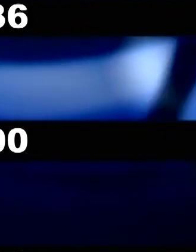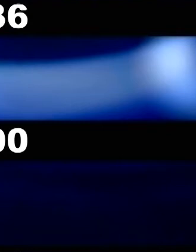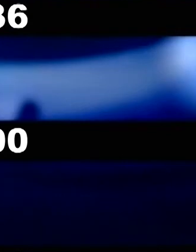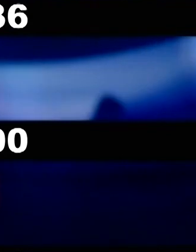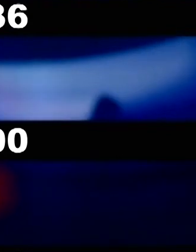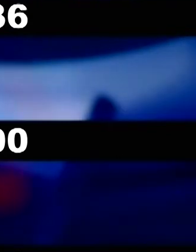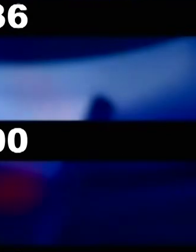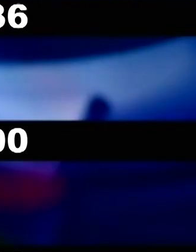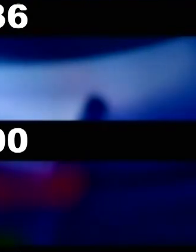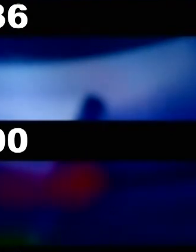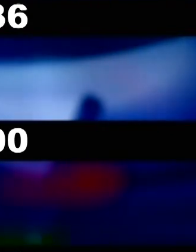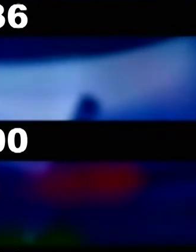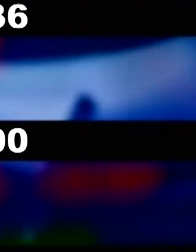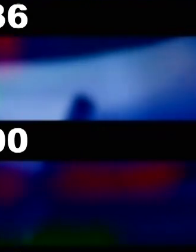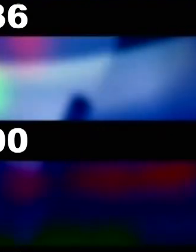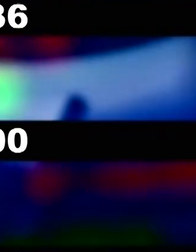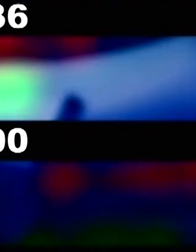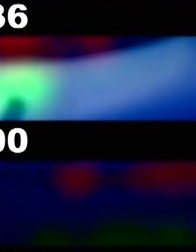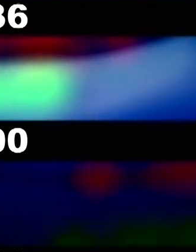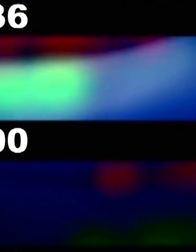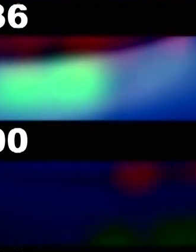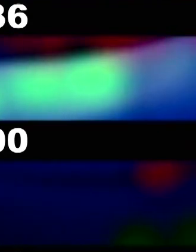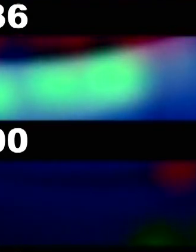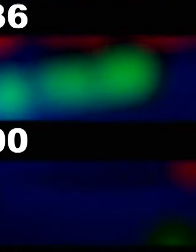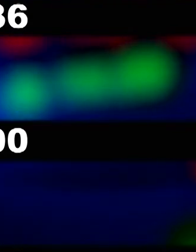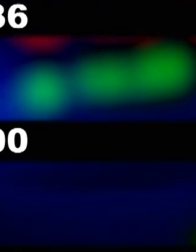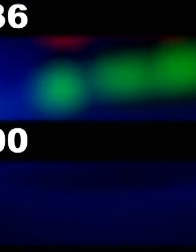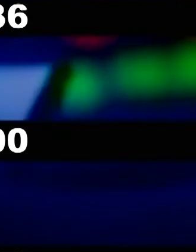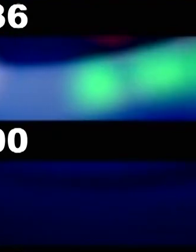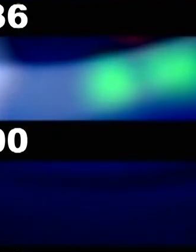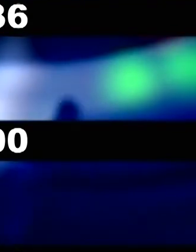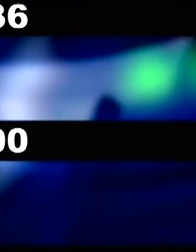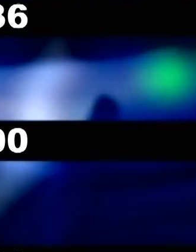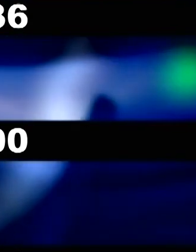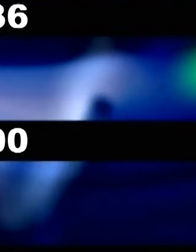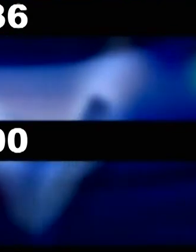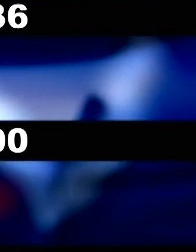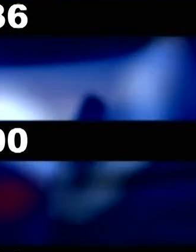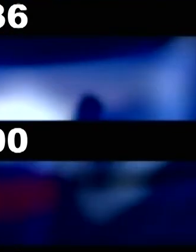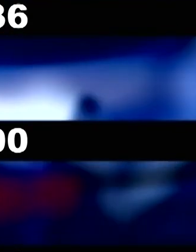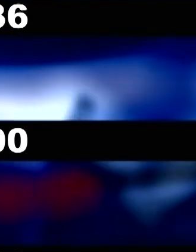24,924 shares changing hands, all for a value of